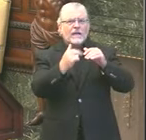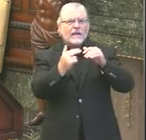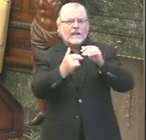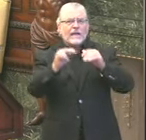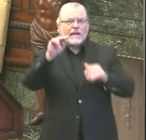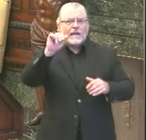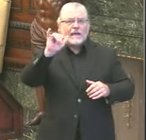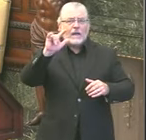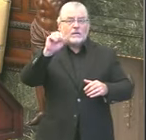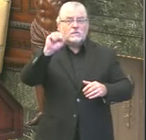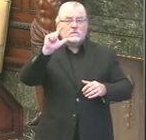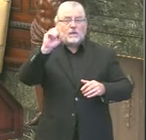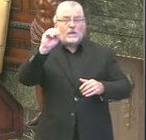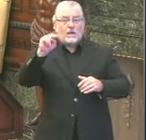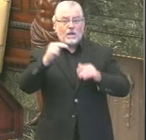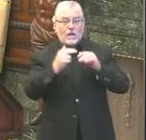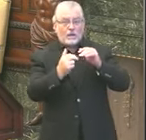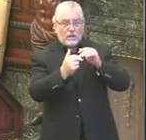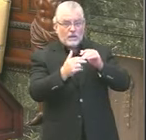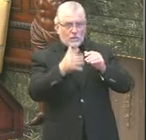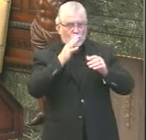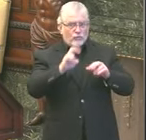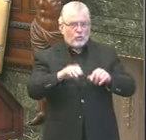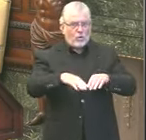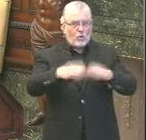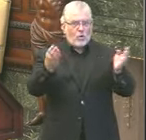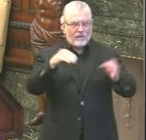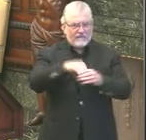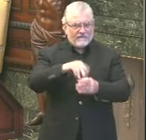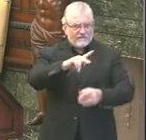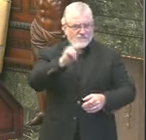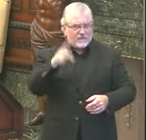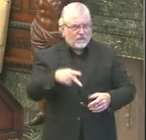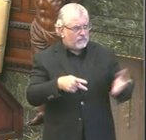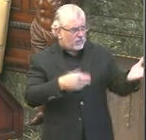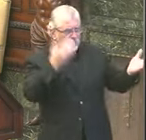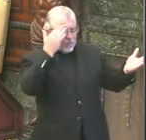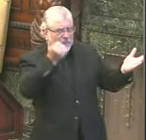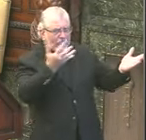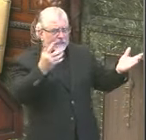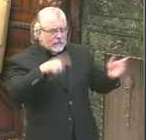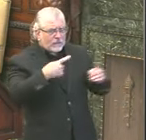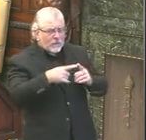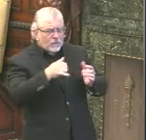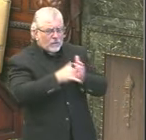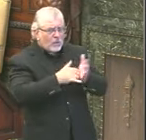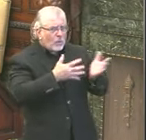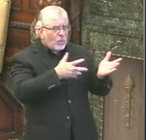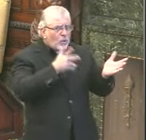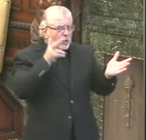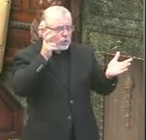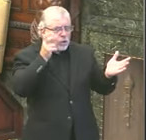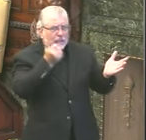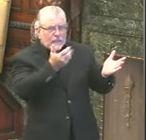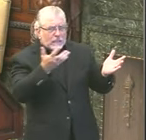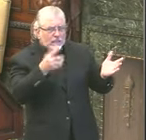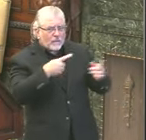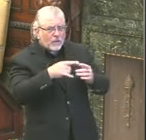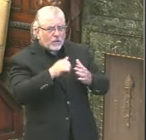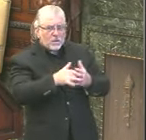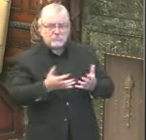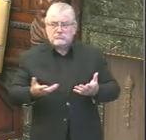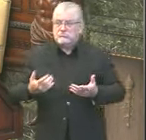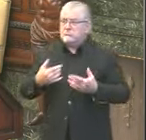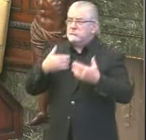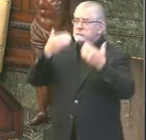Washington Avenue. Do you know anything about that? And if that is the case, what's your message to them? I don't know